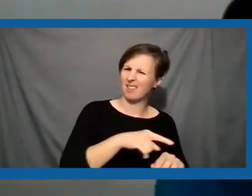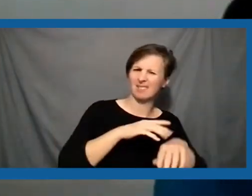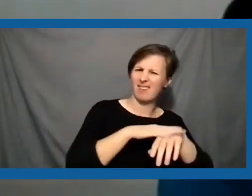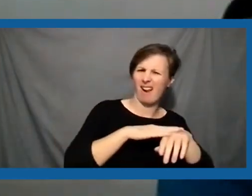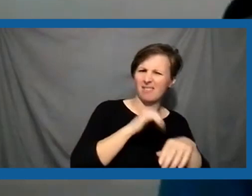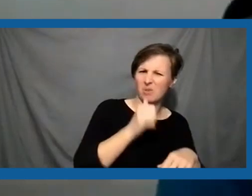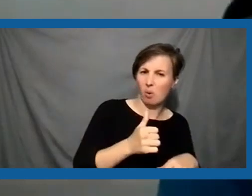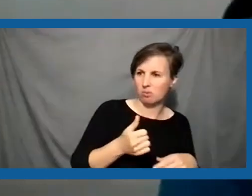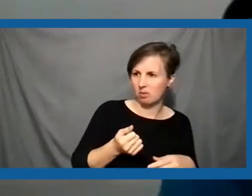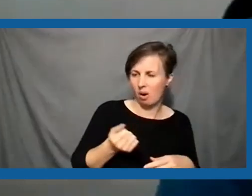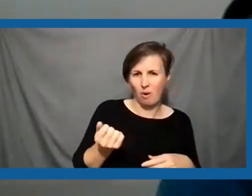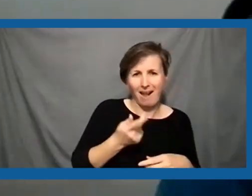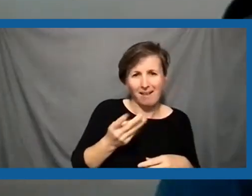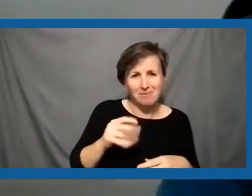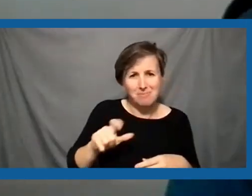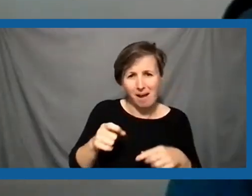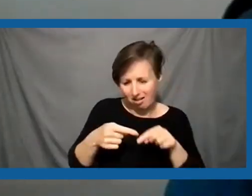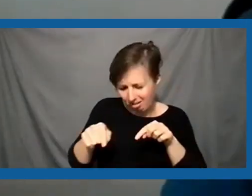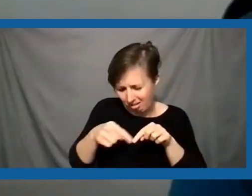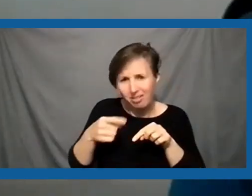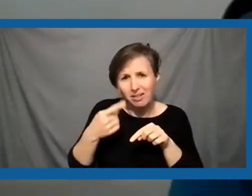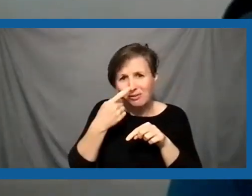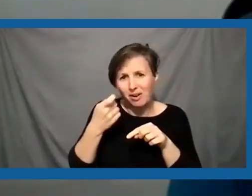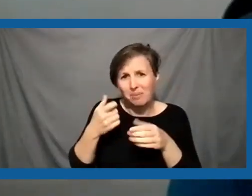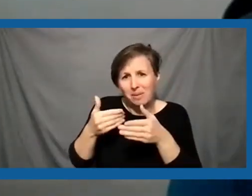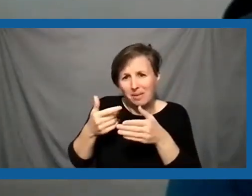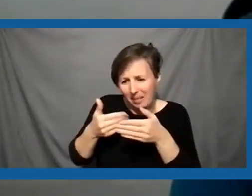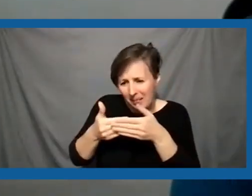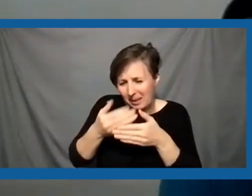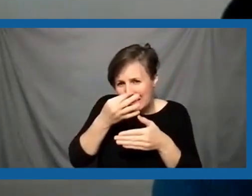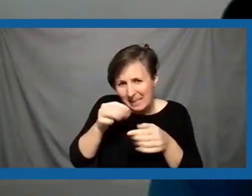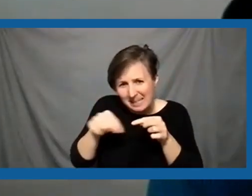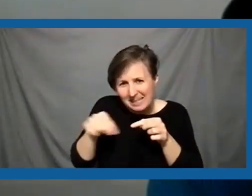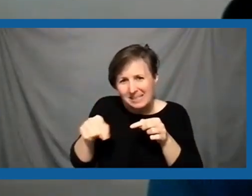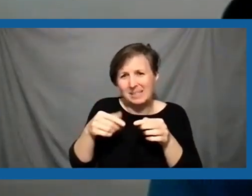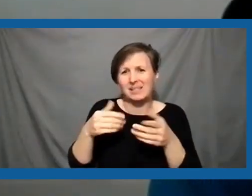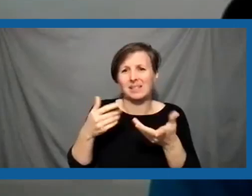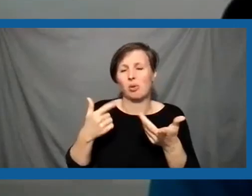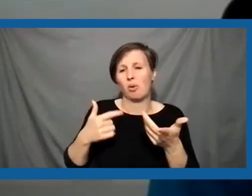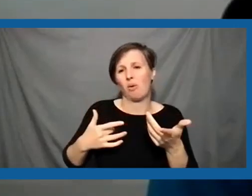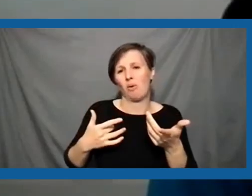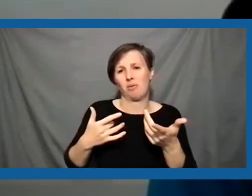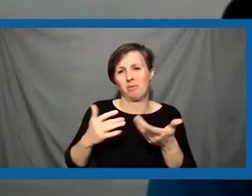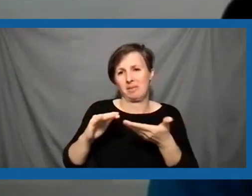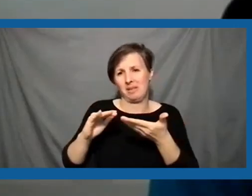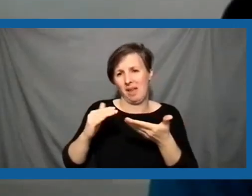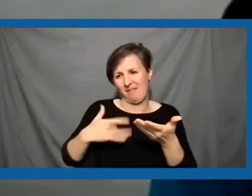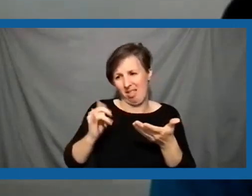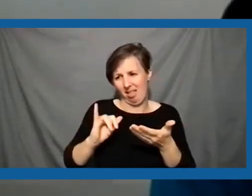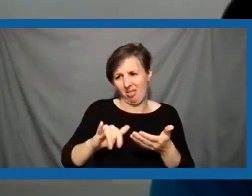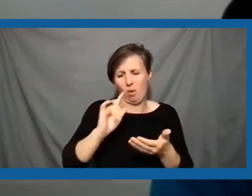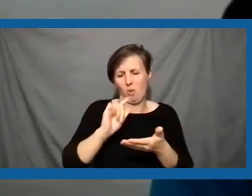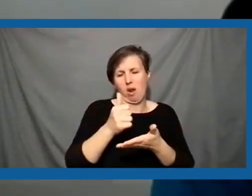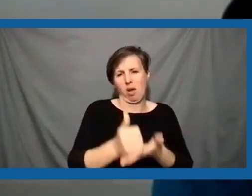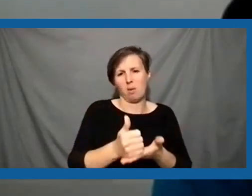half a mile away from the nearest town. So there is definitely that disconnect. I think it would be helpful though to have something like that.